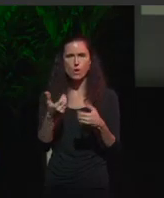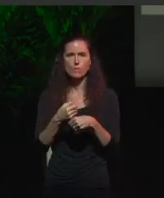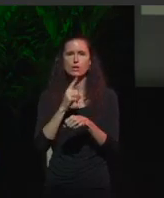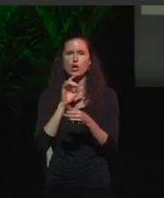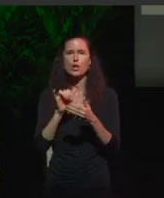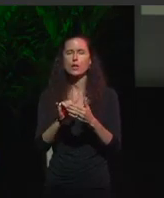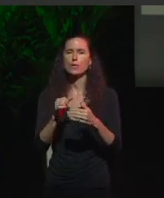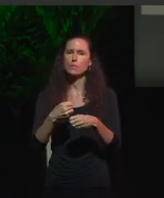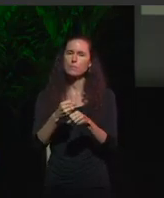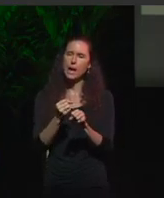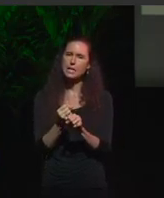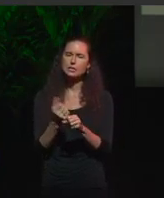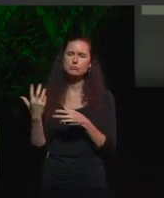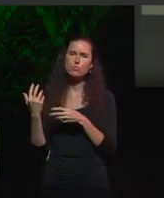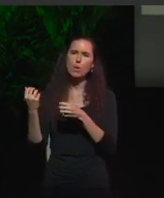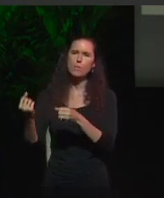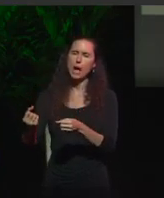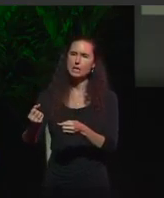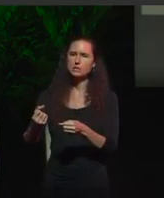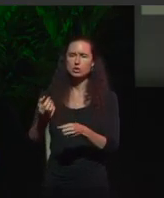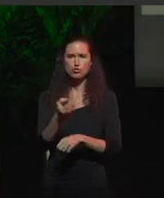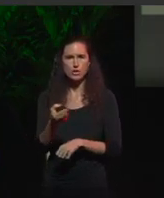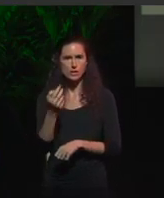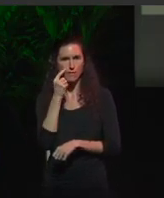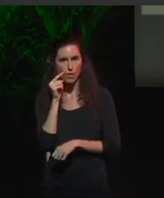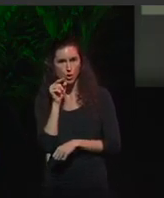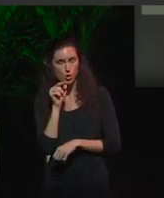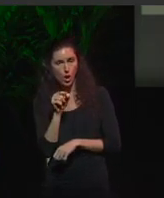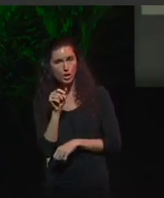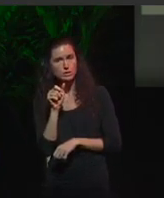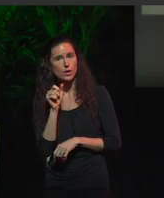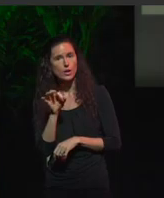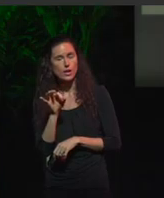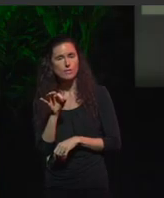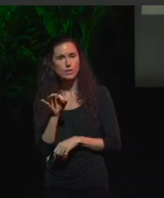robust resources for you all. So if you go to